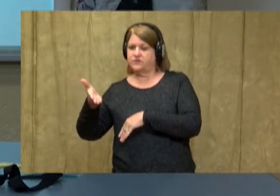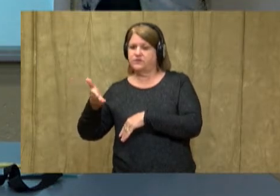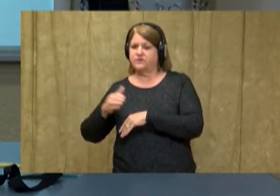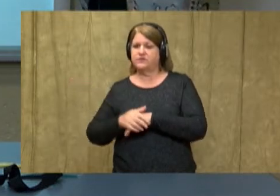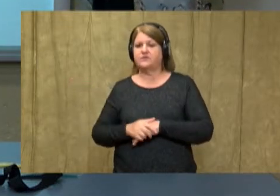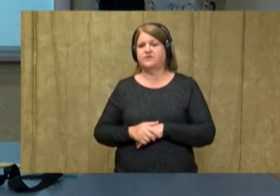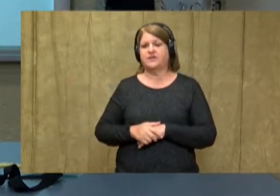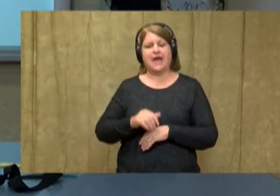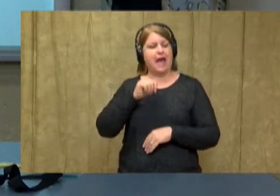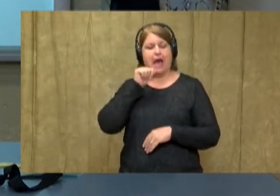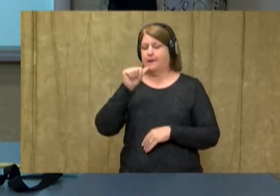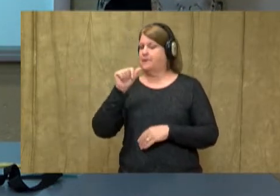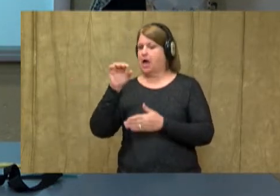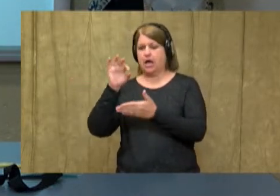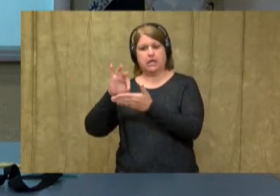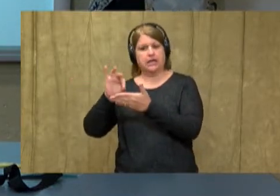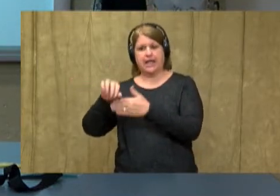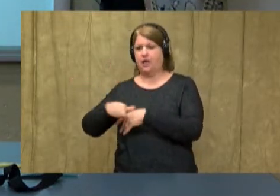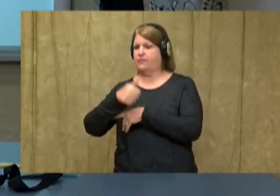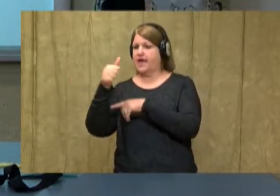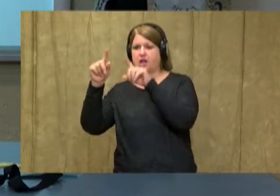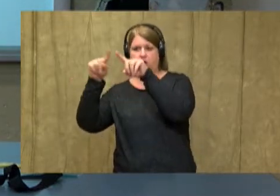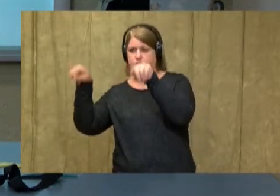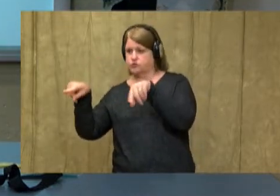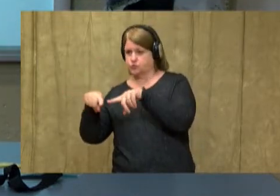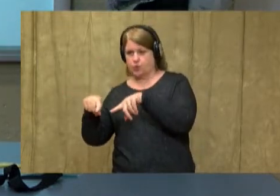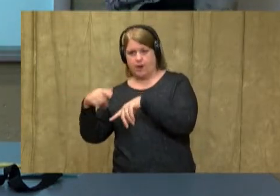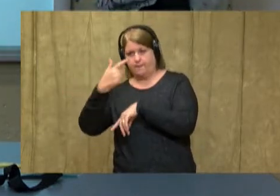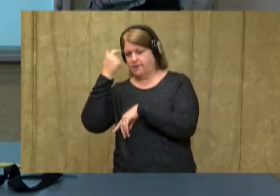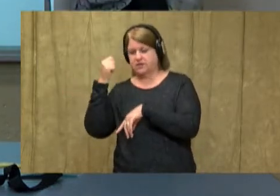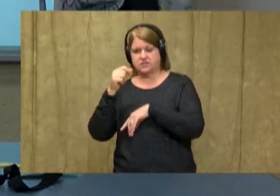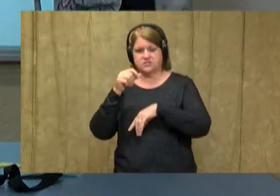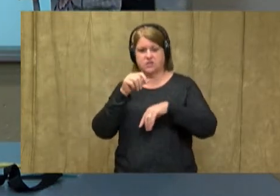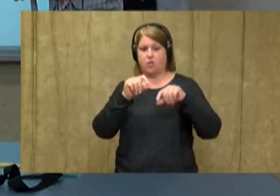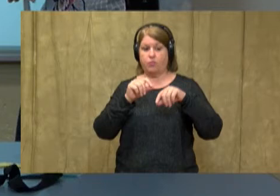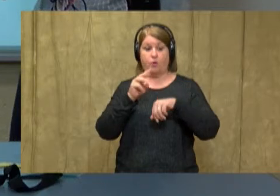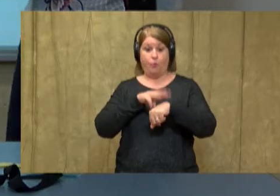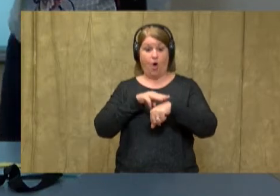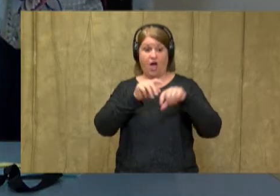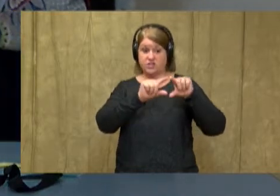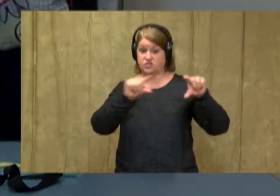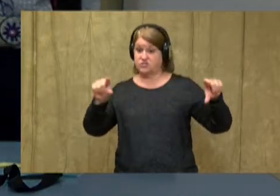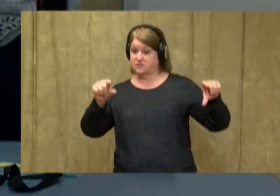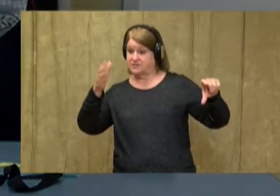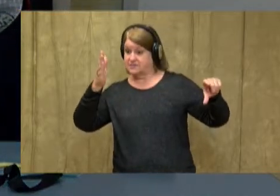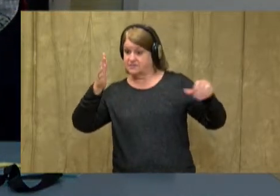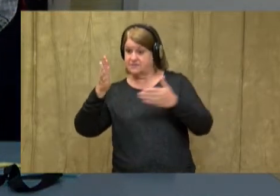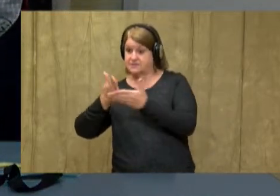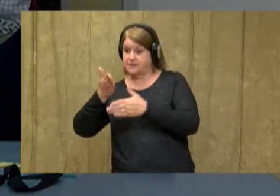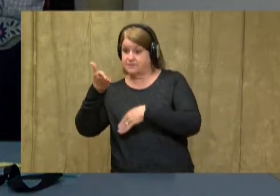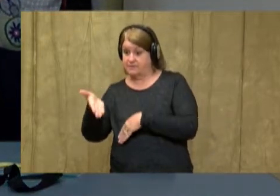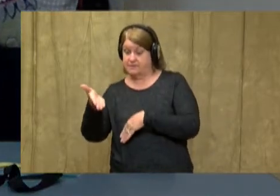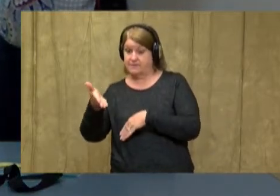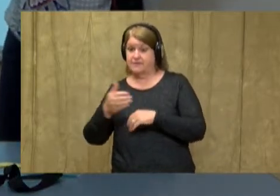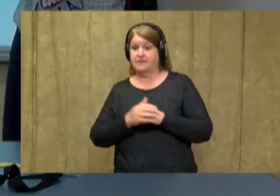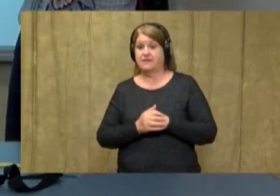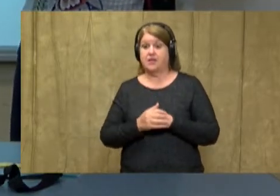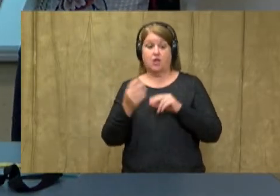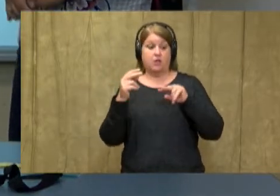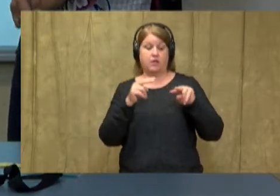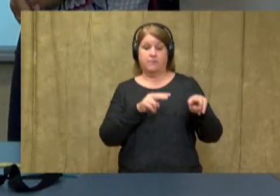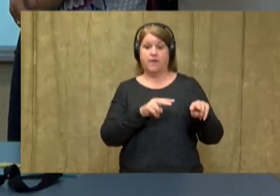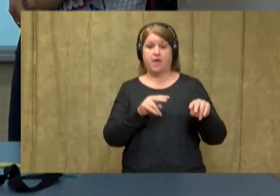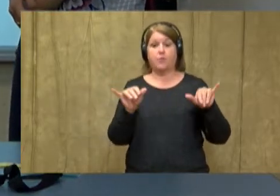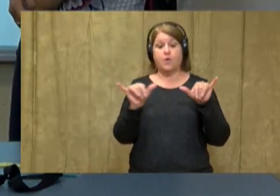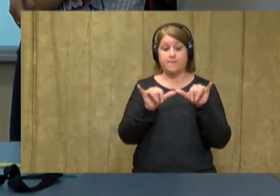Okay, I'm not going to count this square because our watch doesn't continue. So, looking back, we